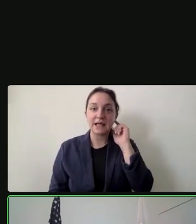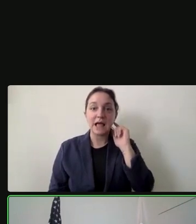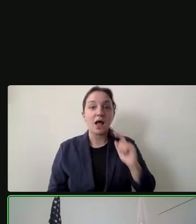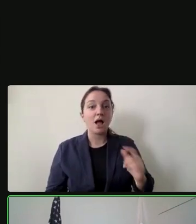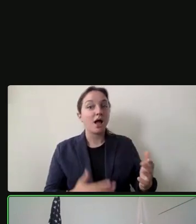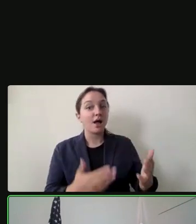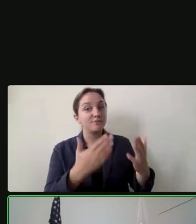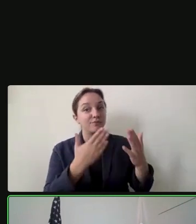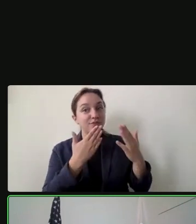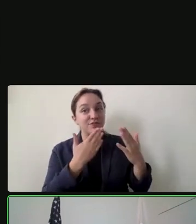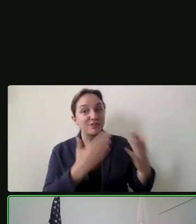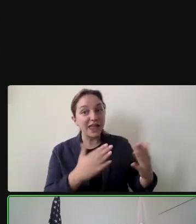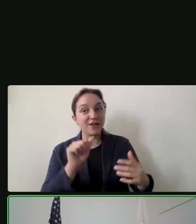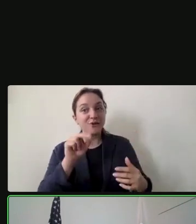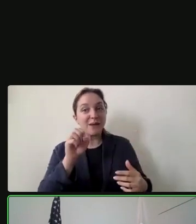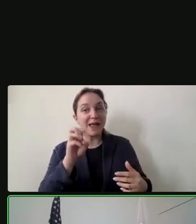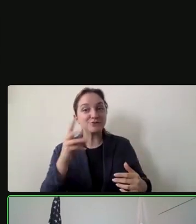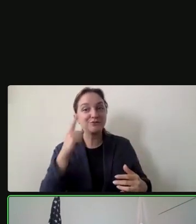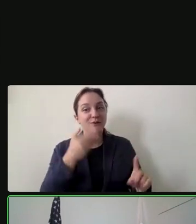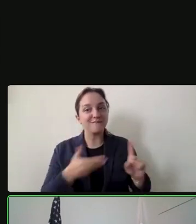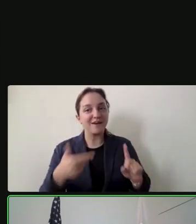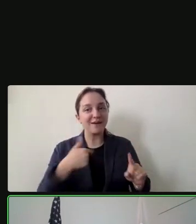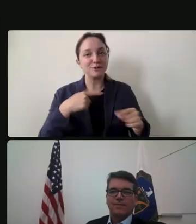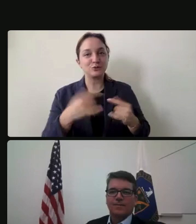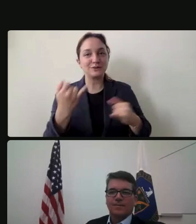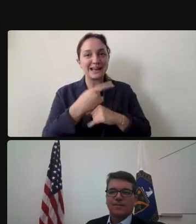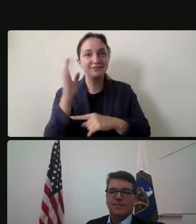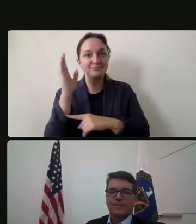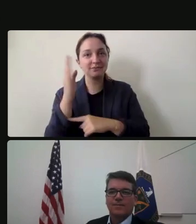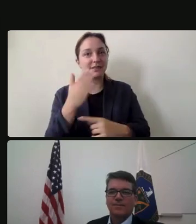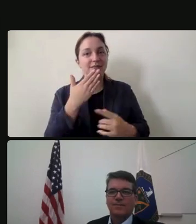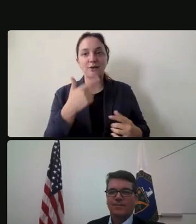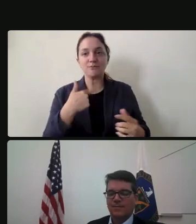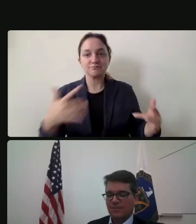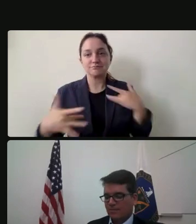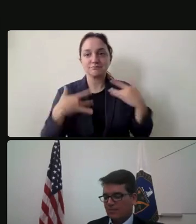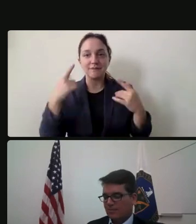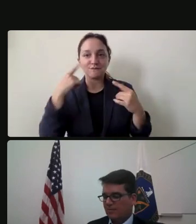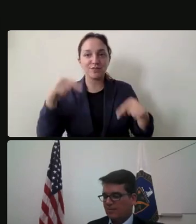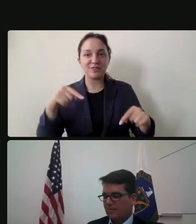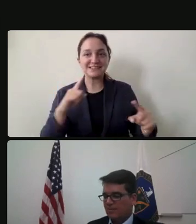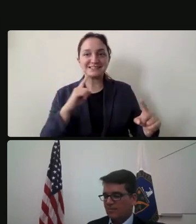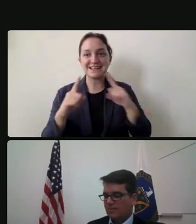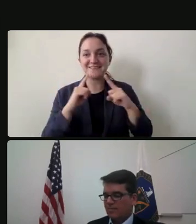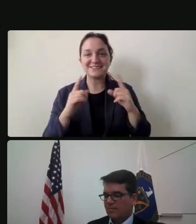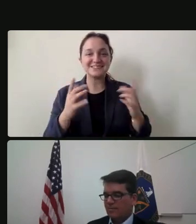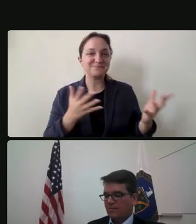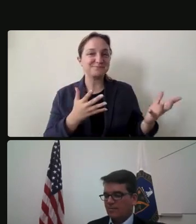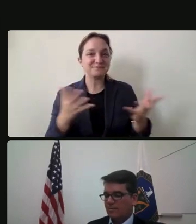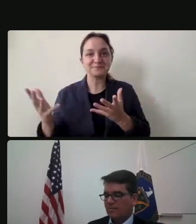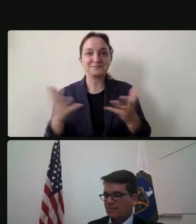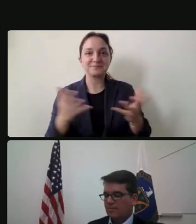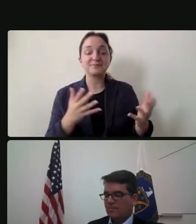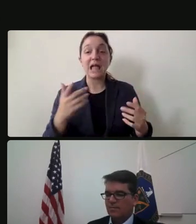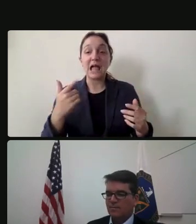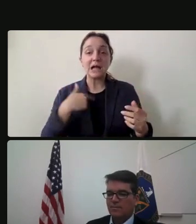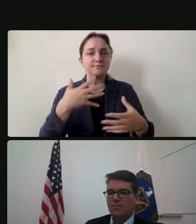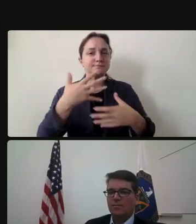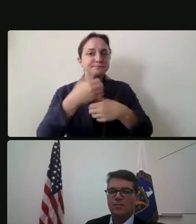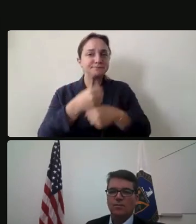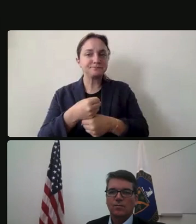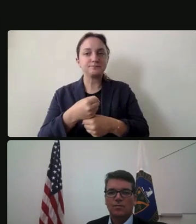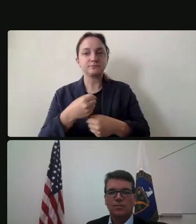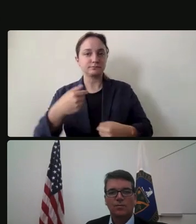for inviting me to be a host for today's webinar. I am looking forward to the conversation that we're about to hear. Just to give you a little bit